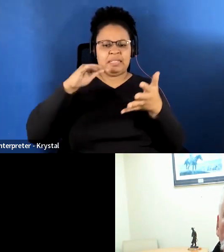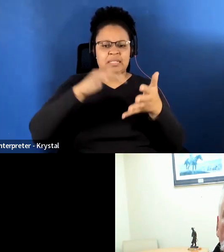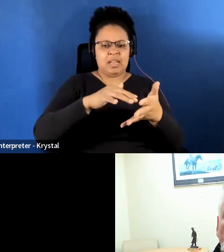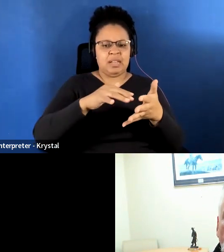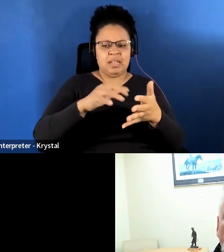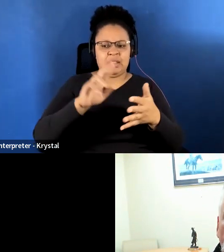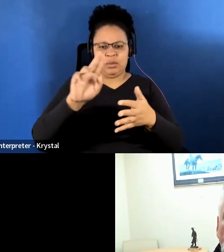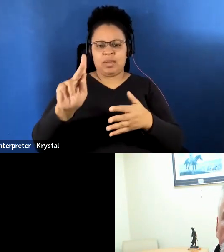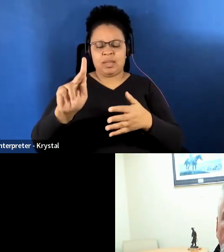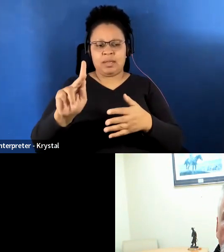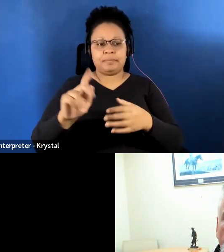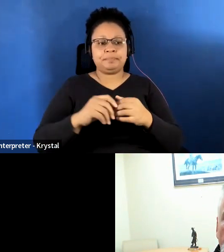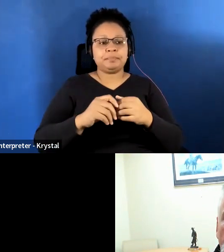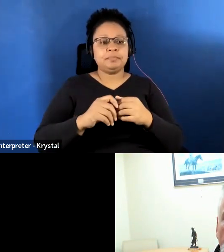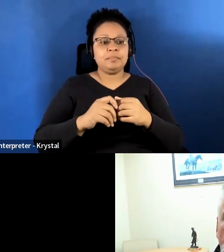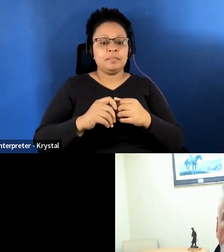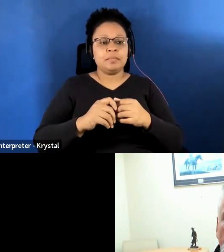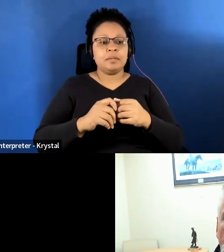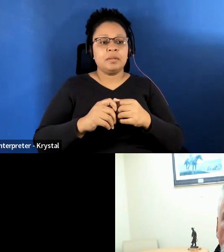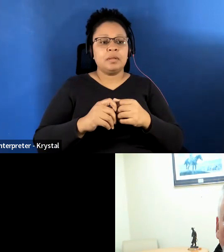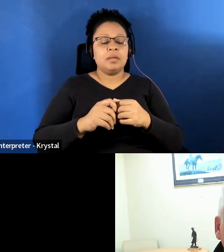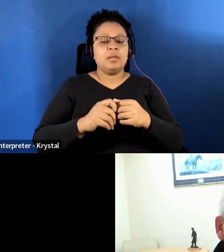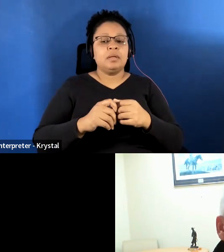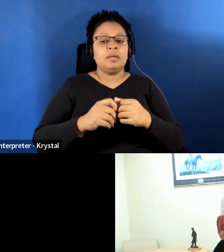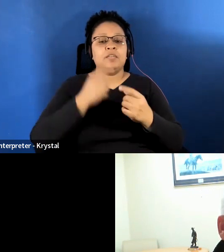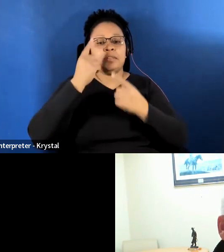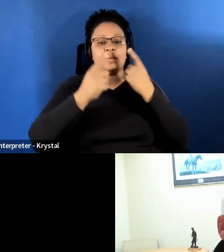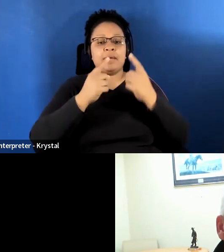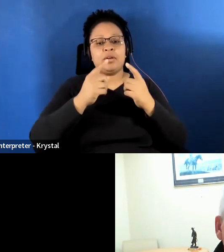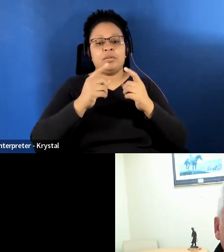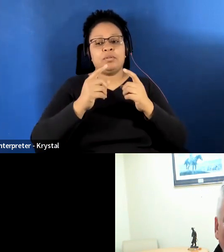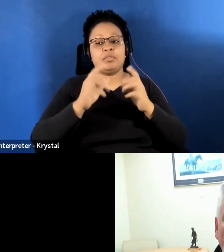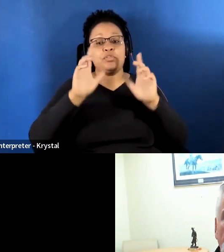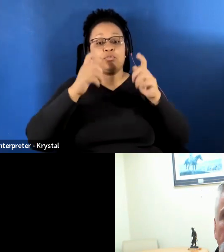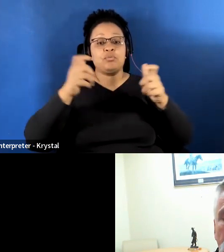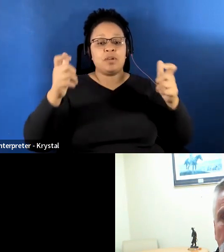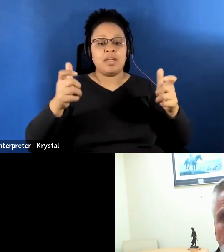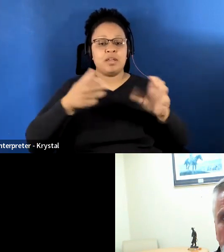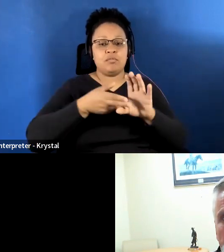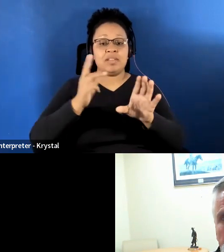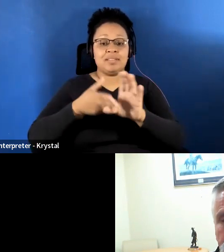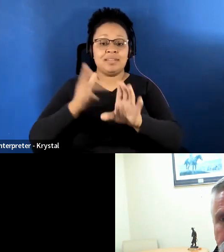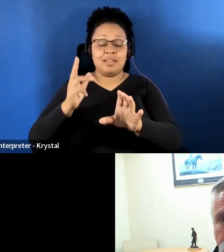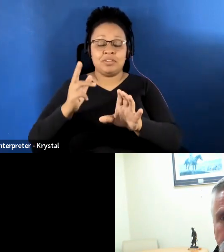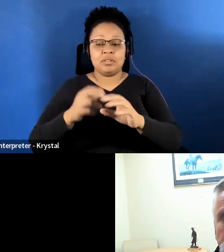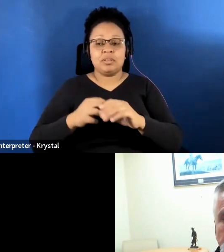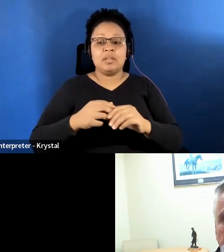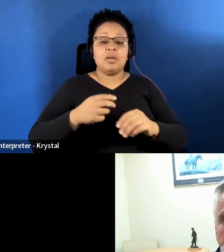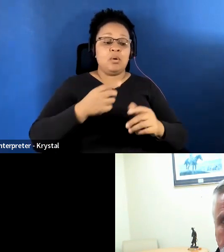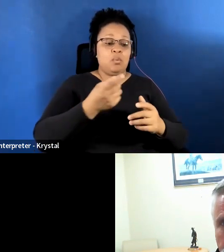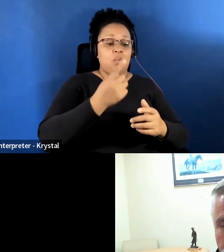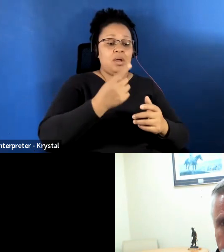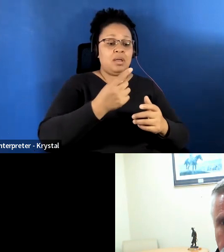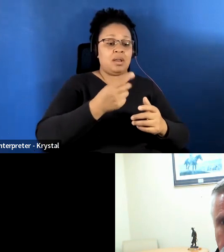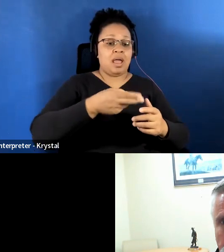pilot is, you know, going back to the Great Resignation topic, one of the high percentages of